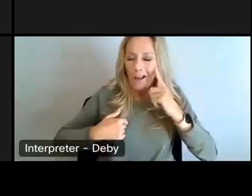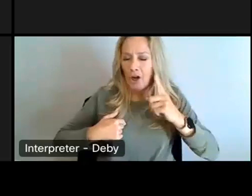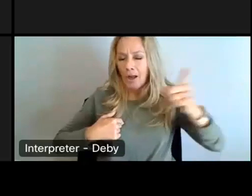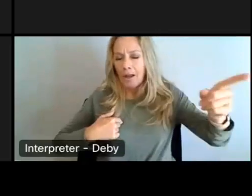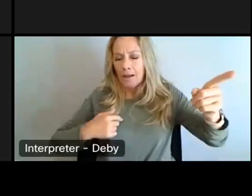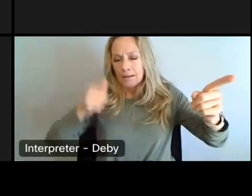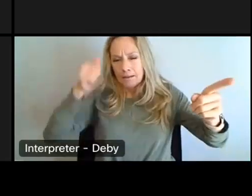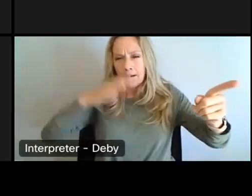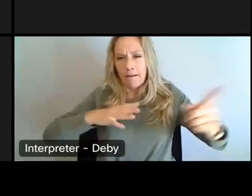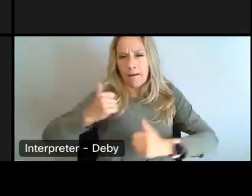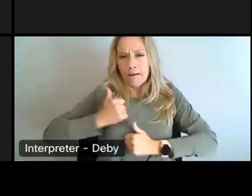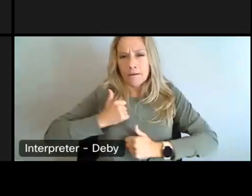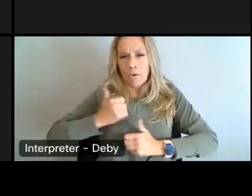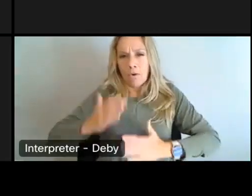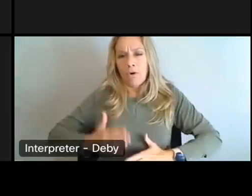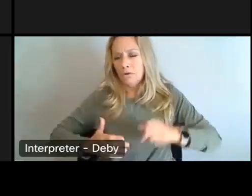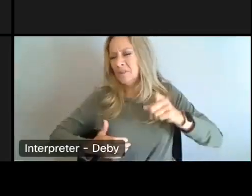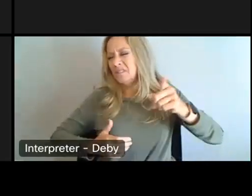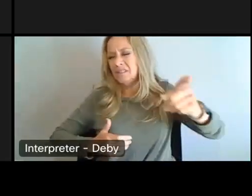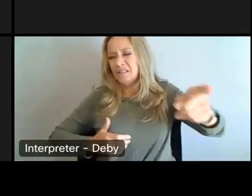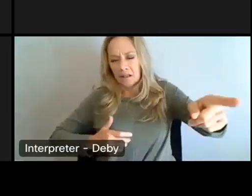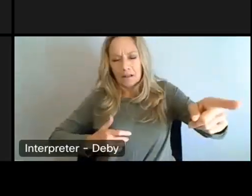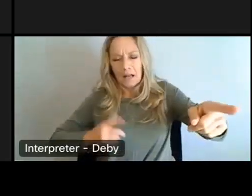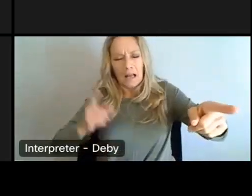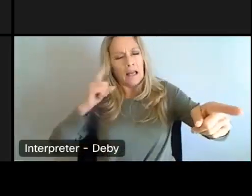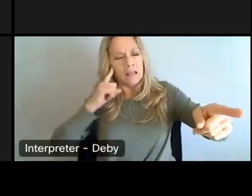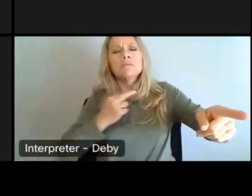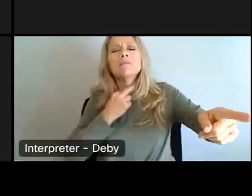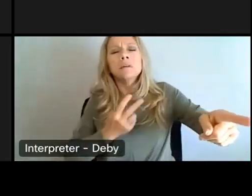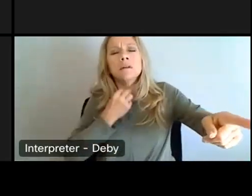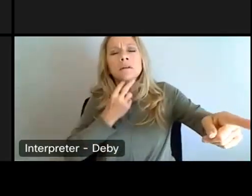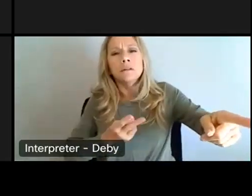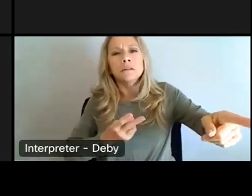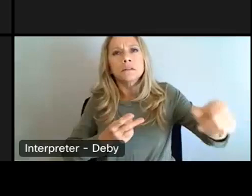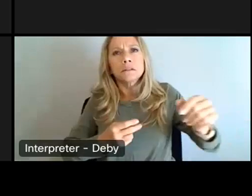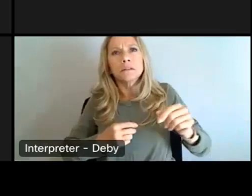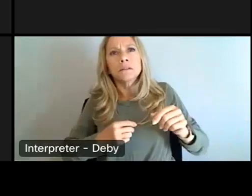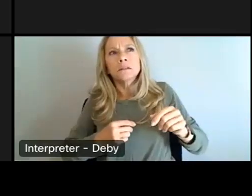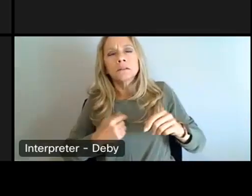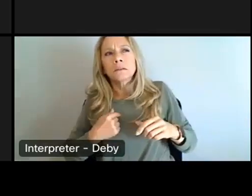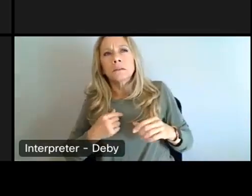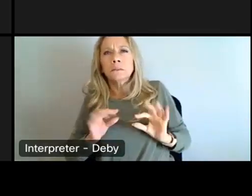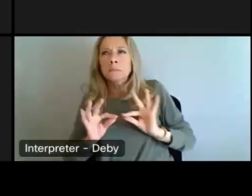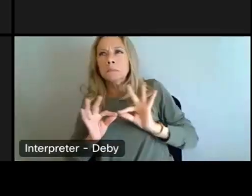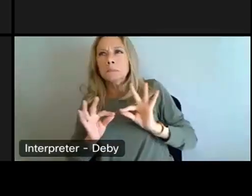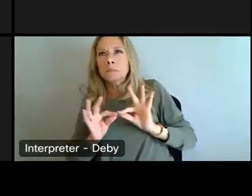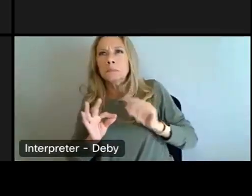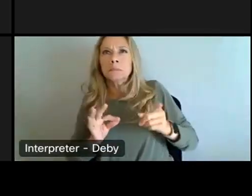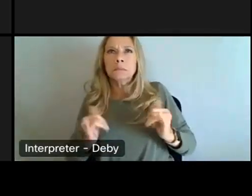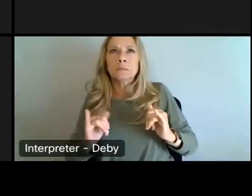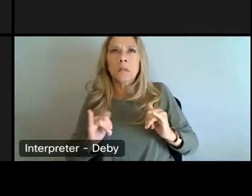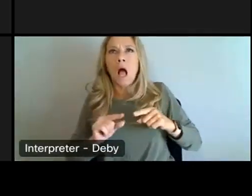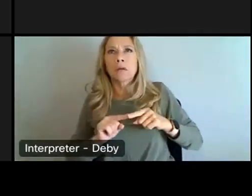distance from the vehicle that was in front of us. And I knew they would be about maybe a little bit more than a football